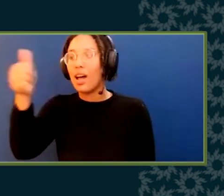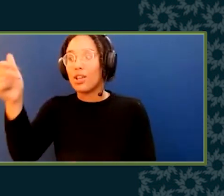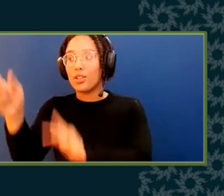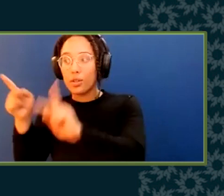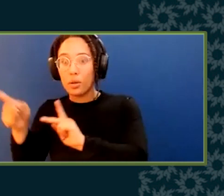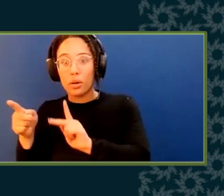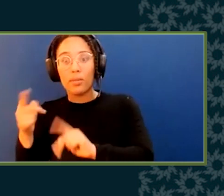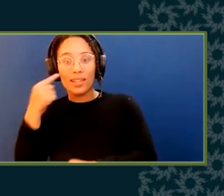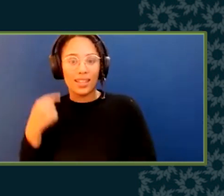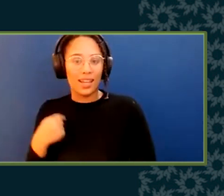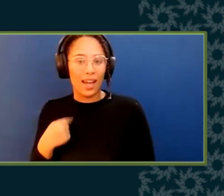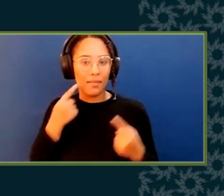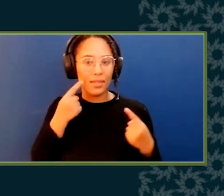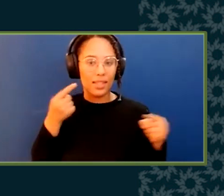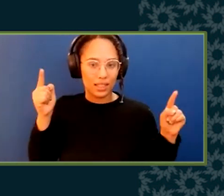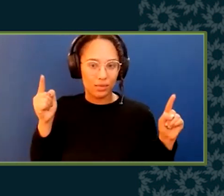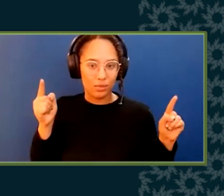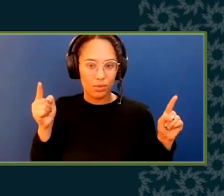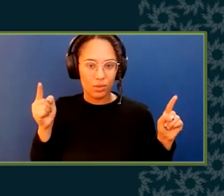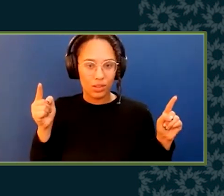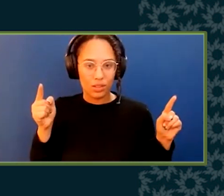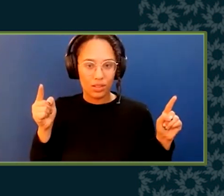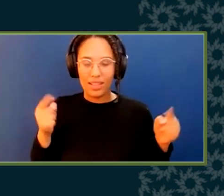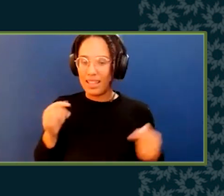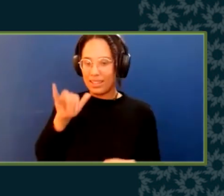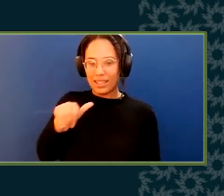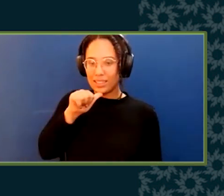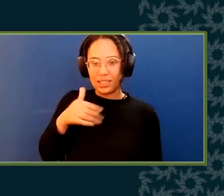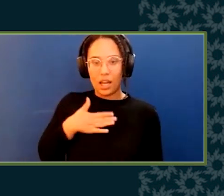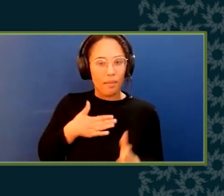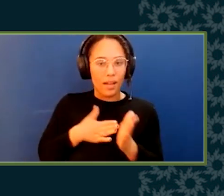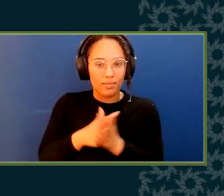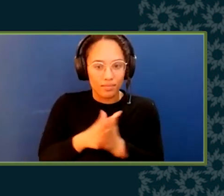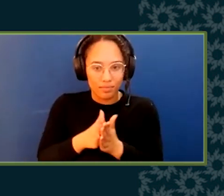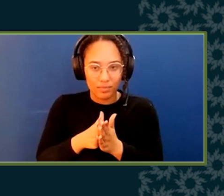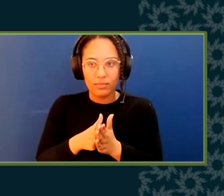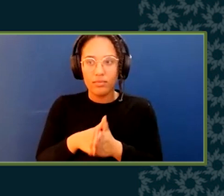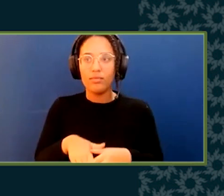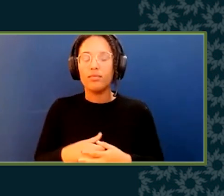longer motivated by the con or the